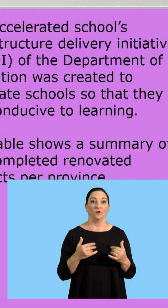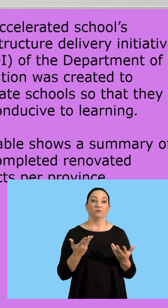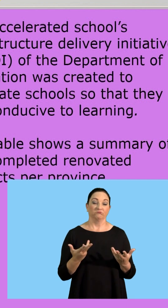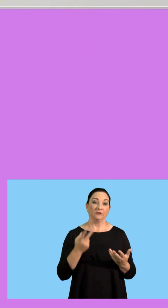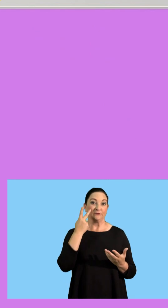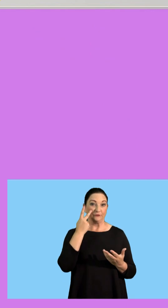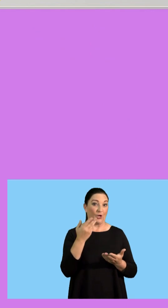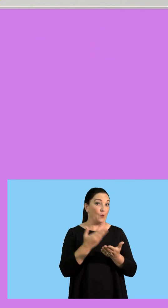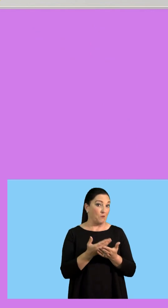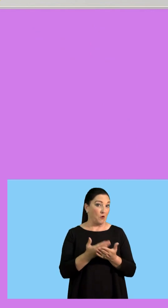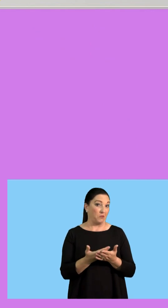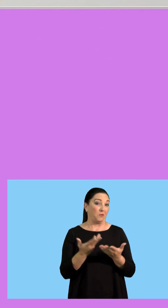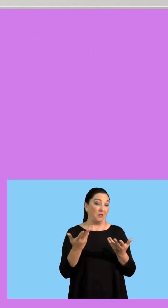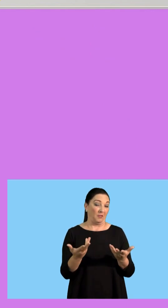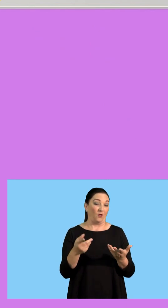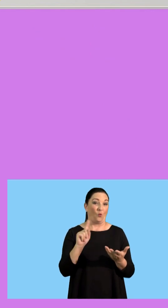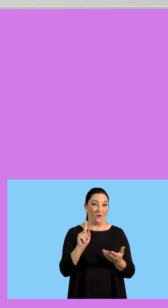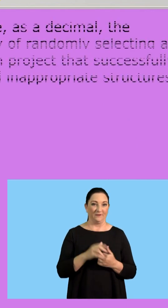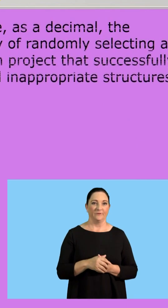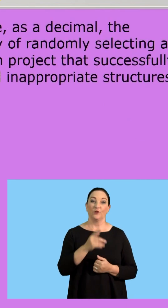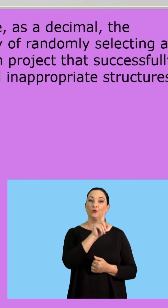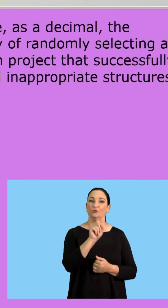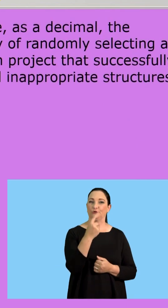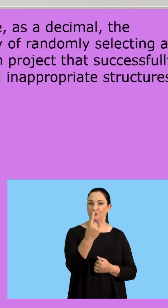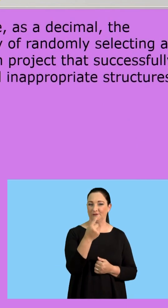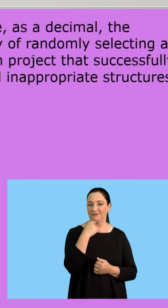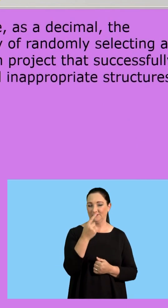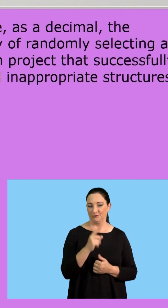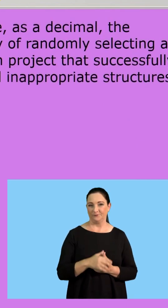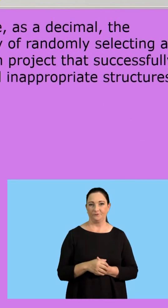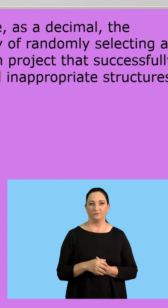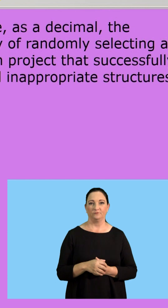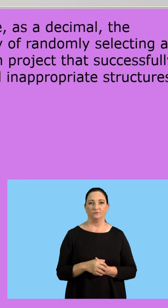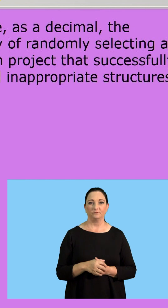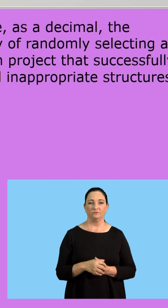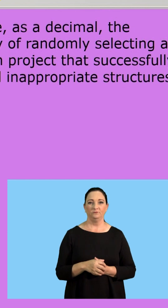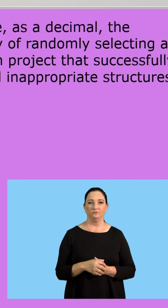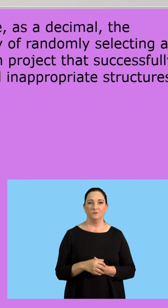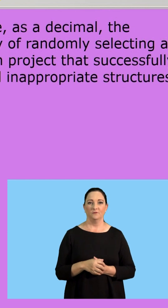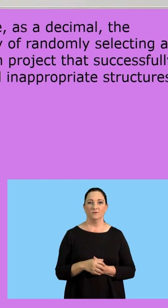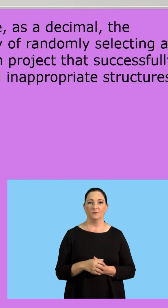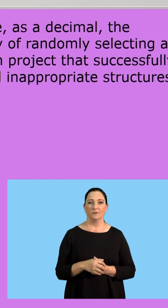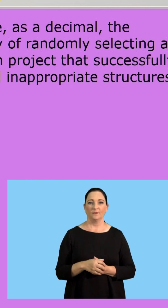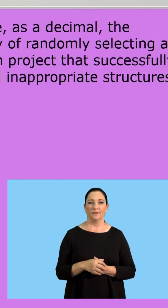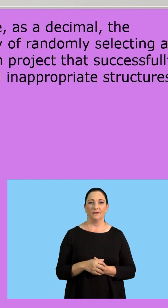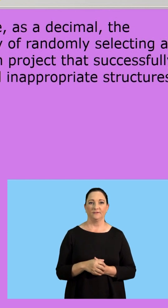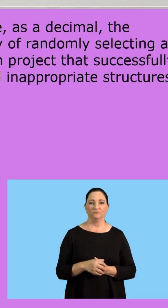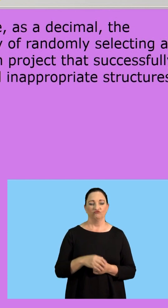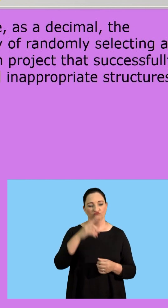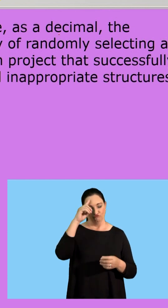right, now let's bring this into probability context. So the first question, it says,